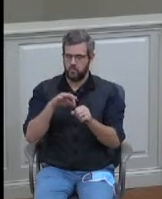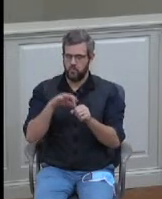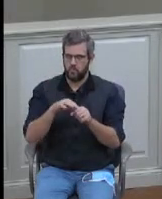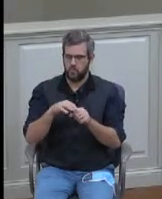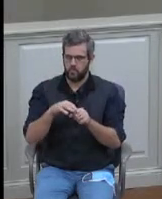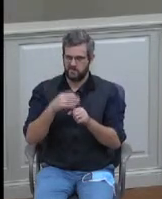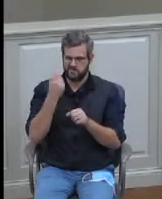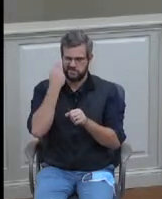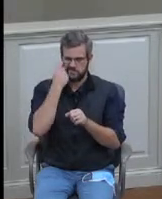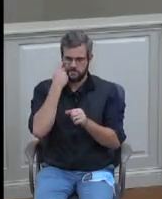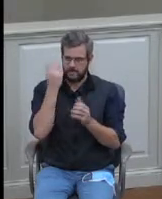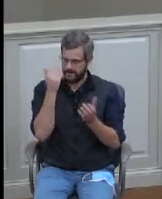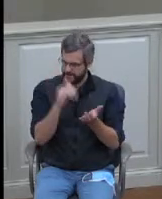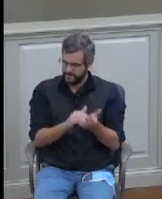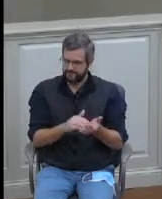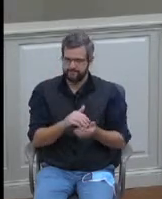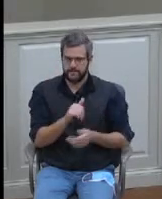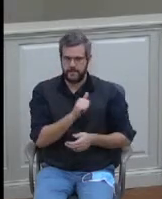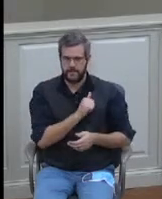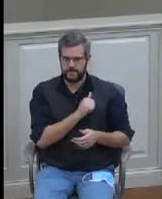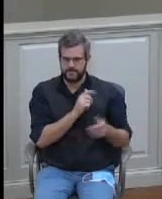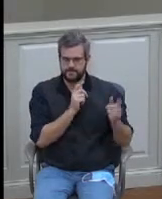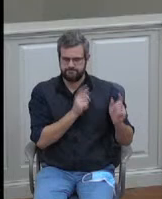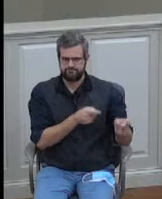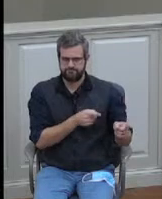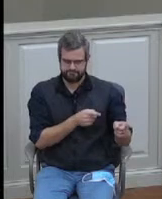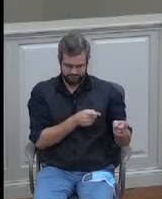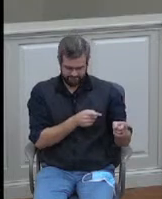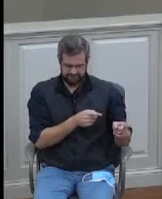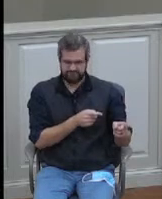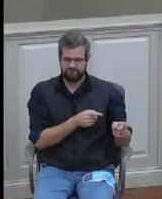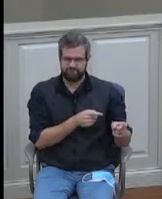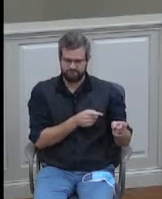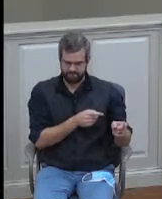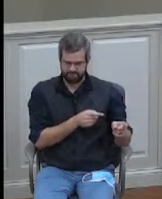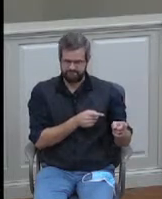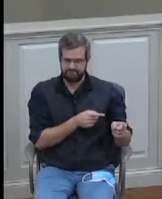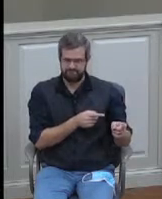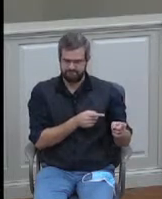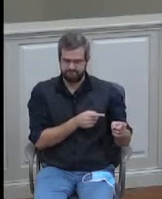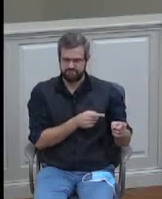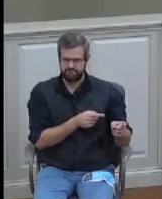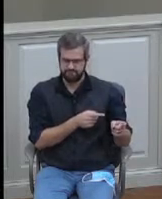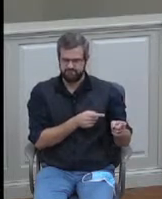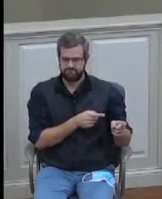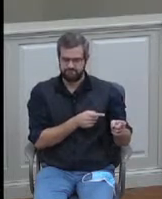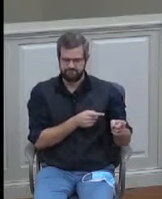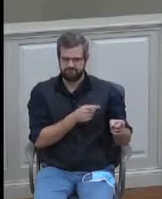And once again, Commissioner Atkins has been the